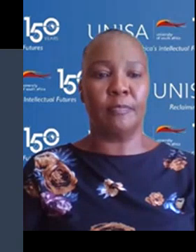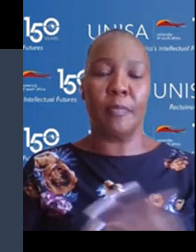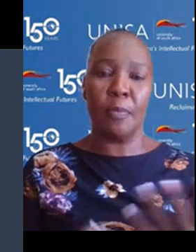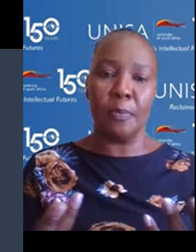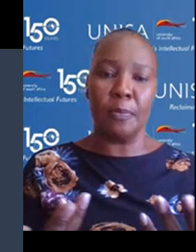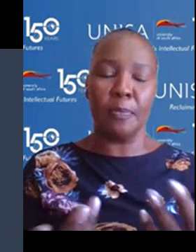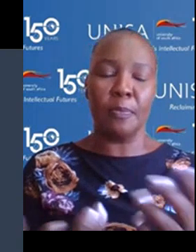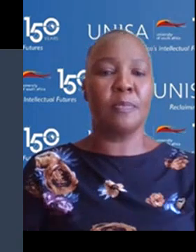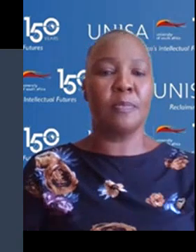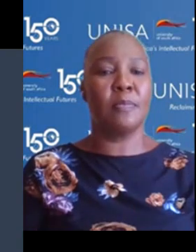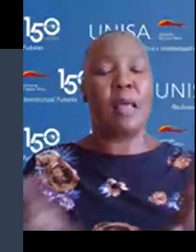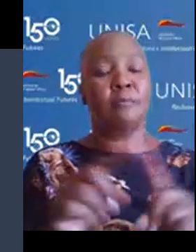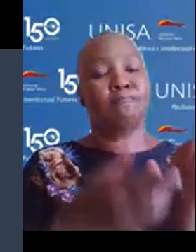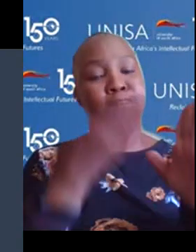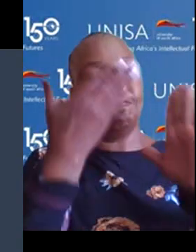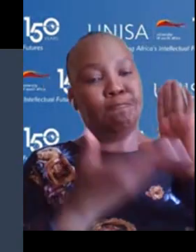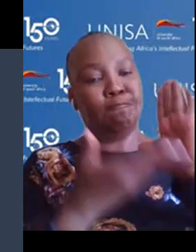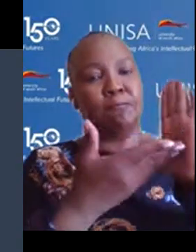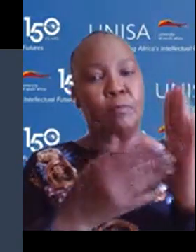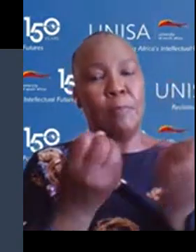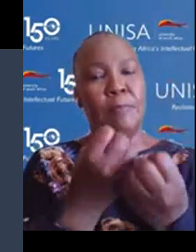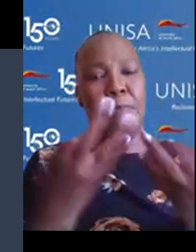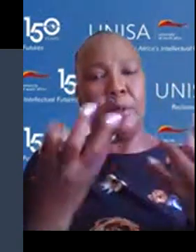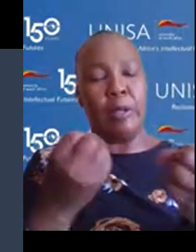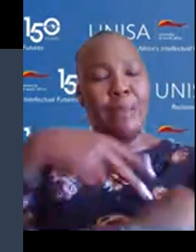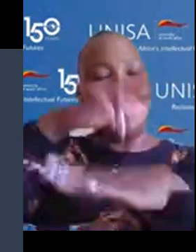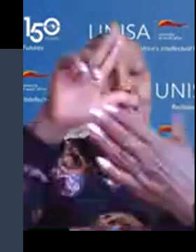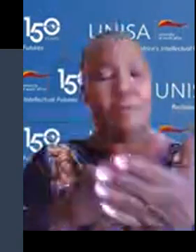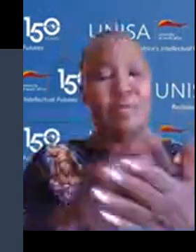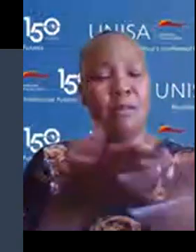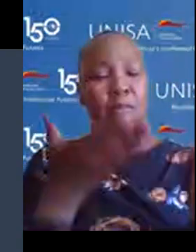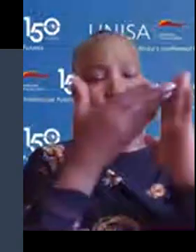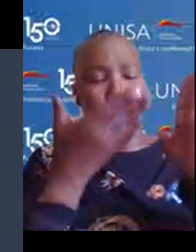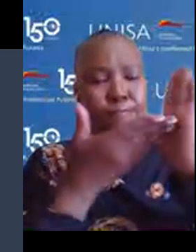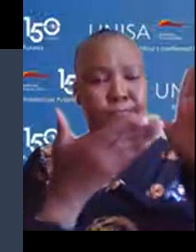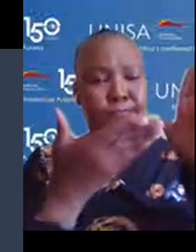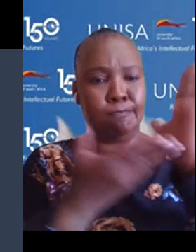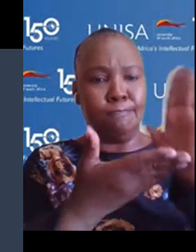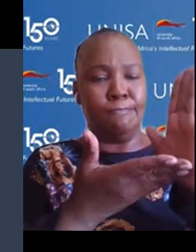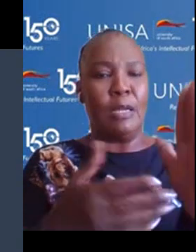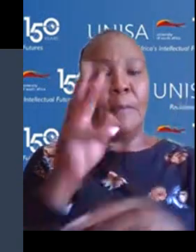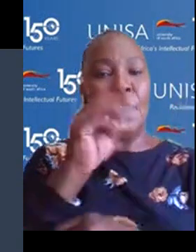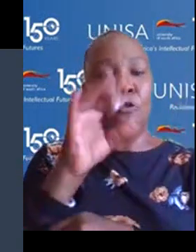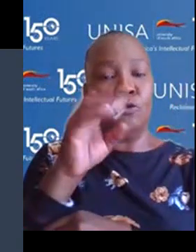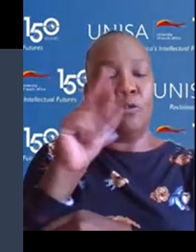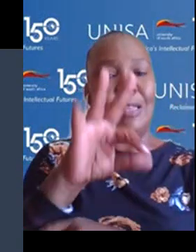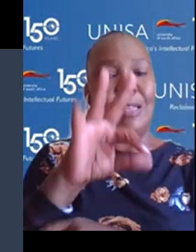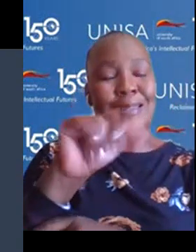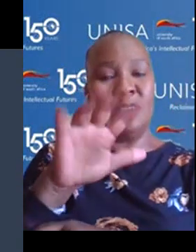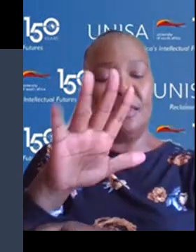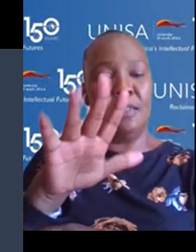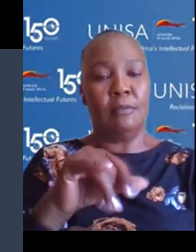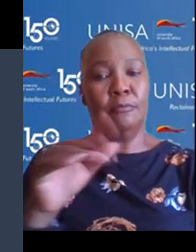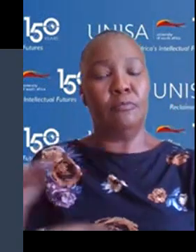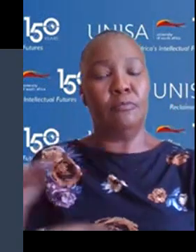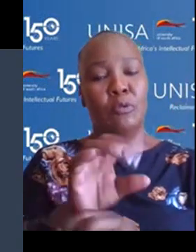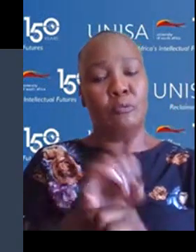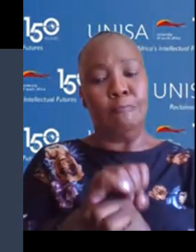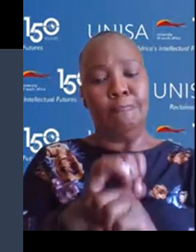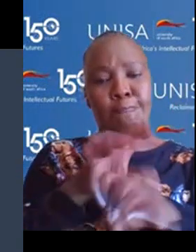So as you can see, there's quite a lot of apps in Microsoft 365. I mean, if you go and explore,